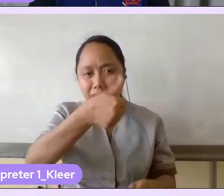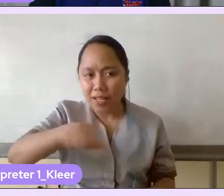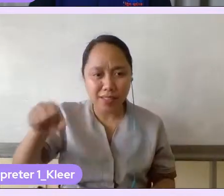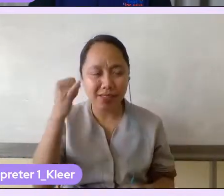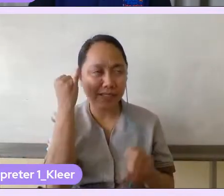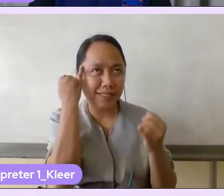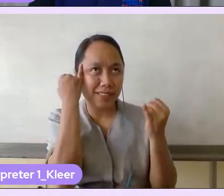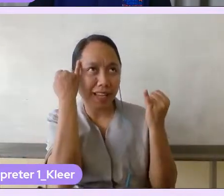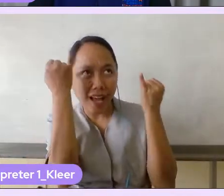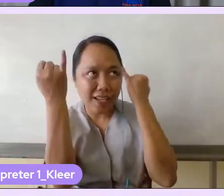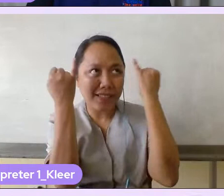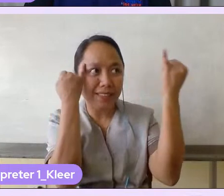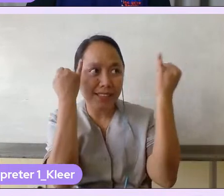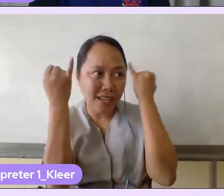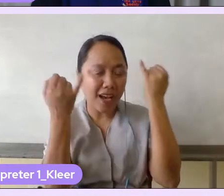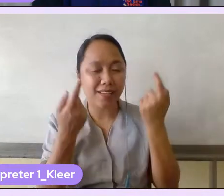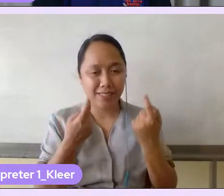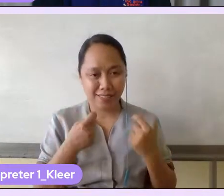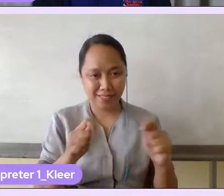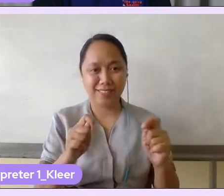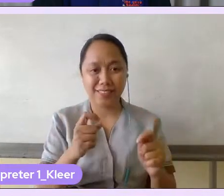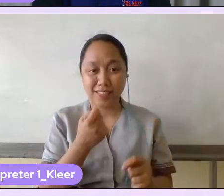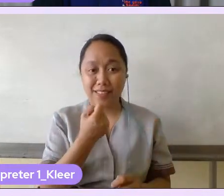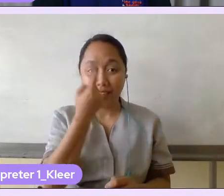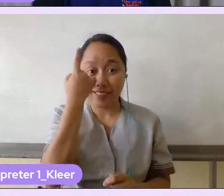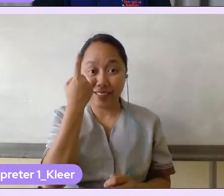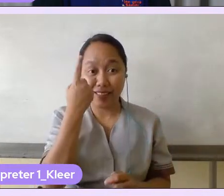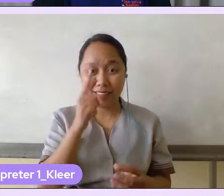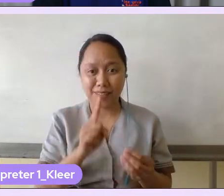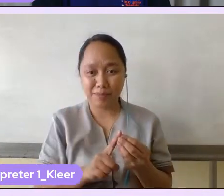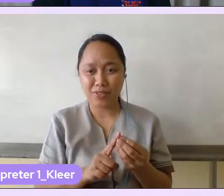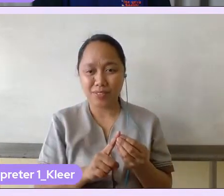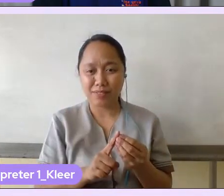right, Ms. Van, do you have anything to say po?